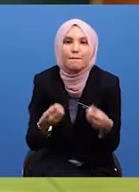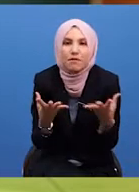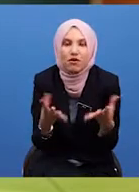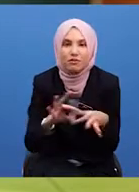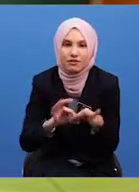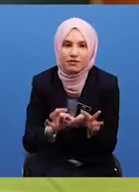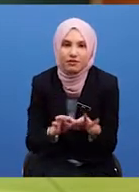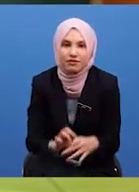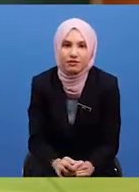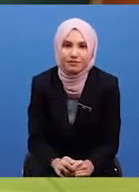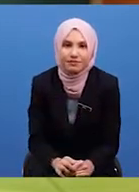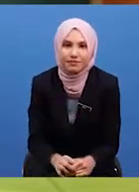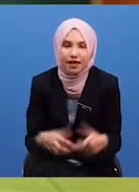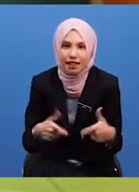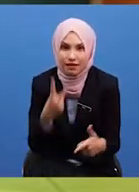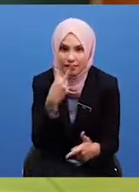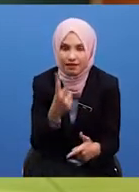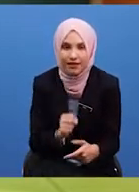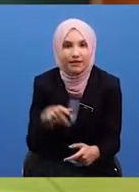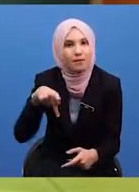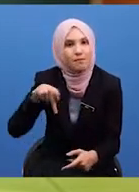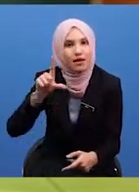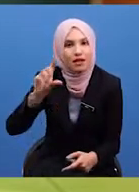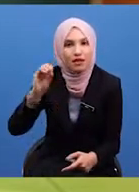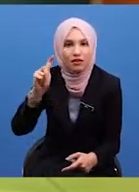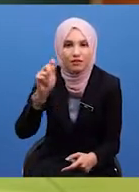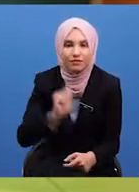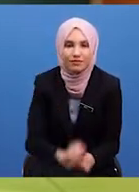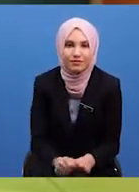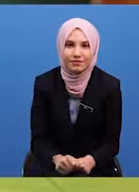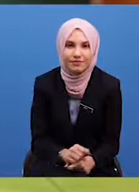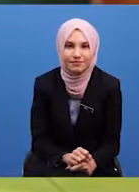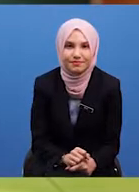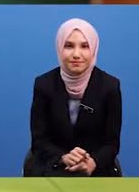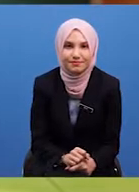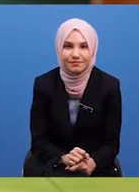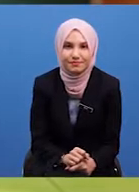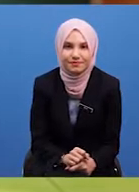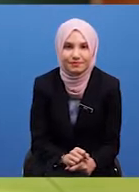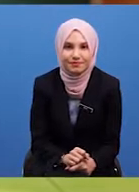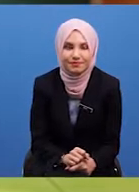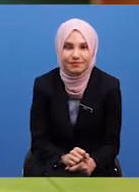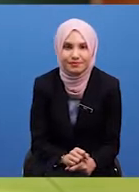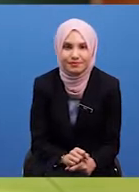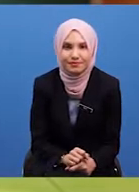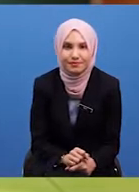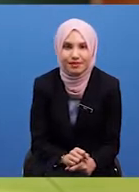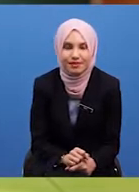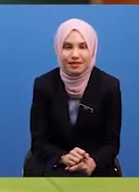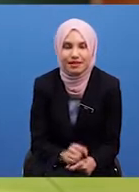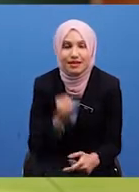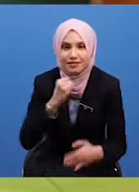about the story, let's look at the plot of the story. The plot of a story is